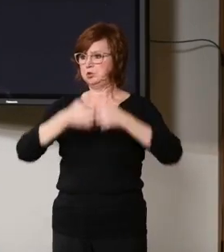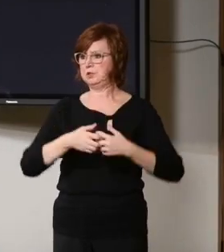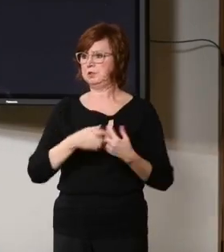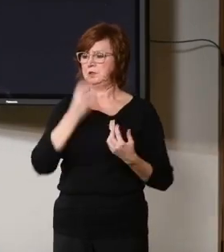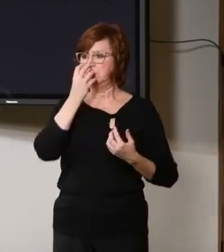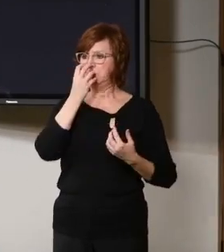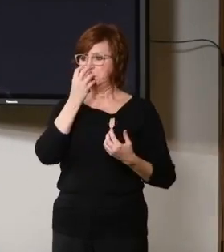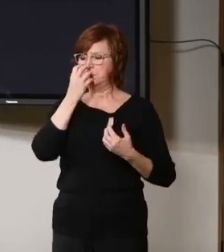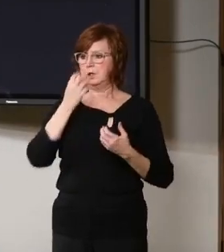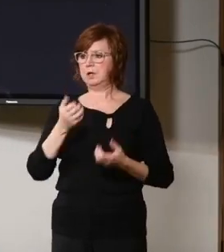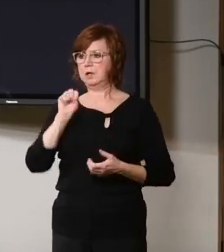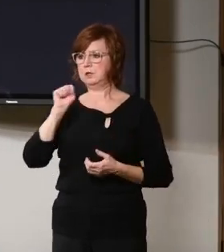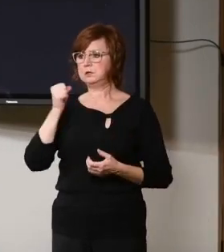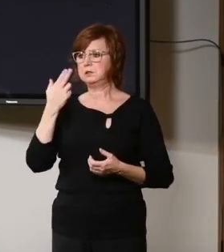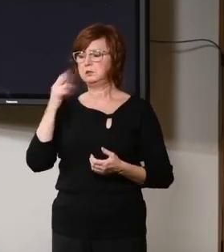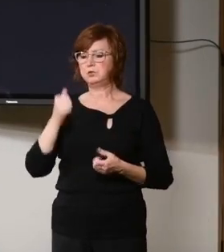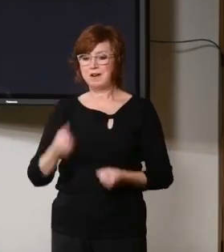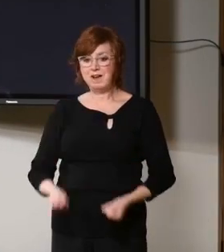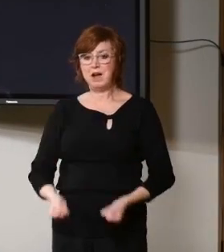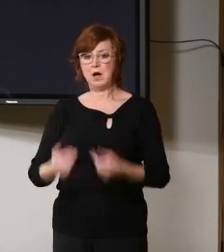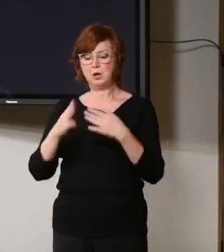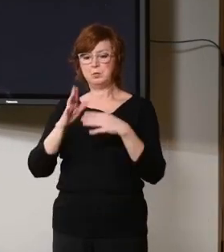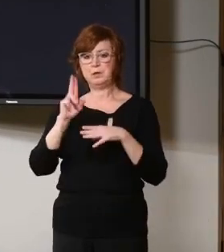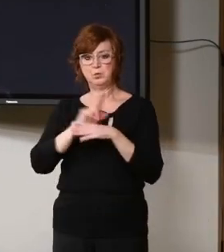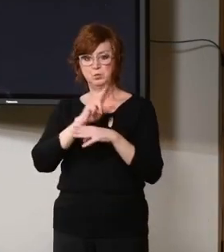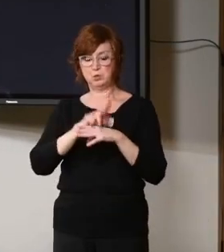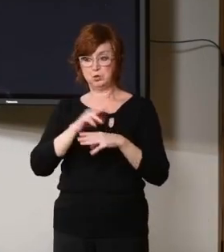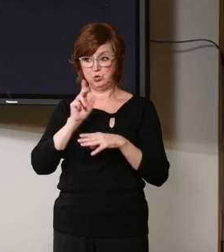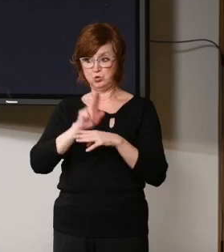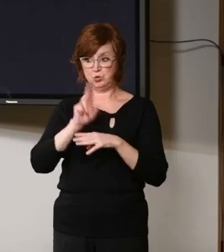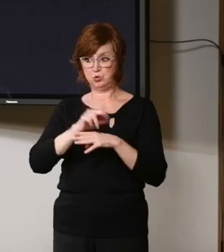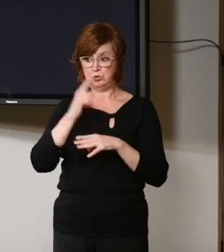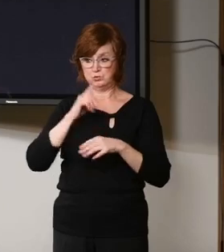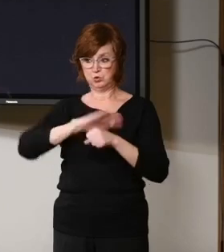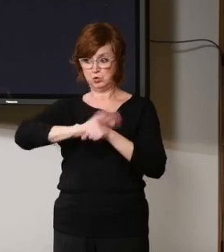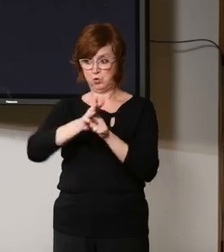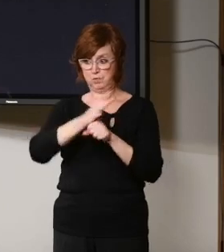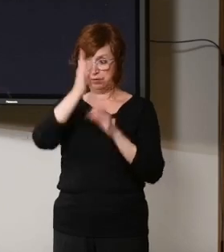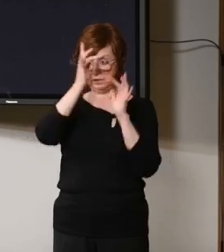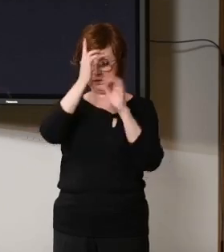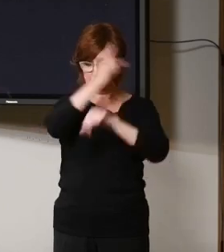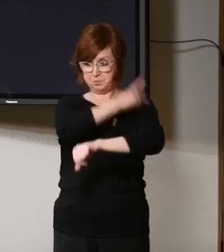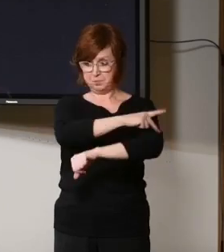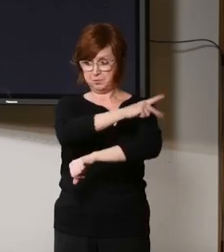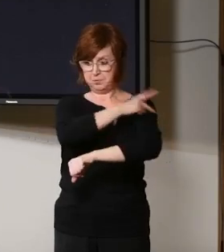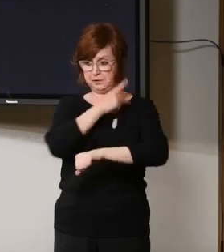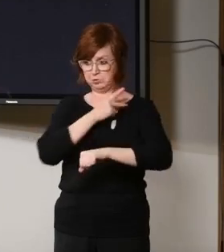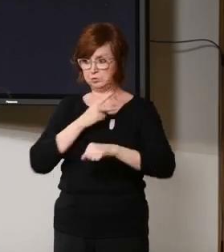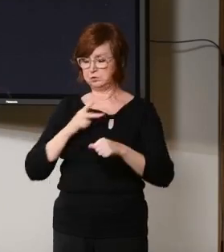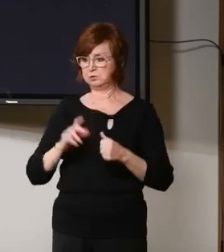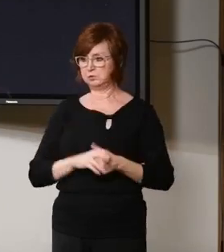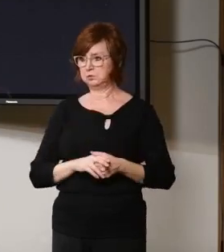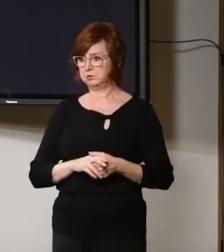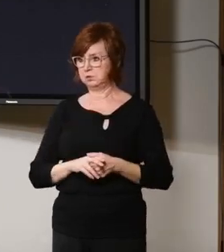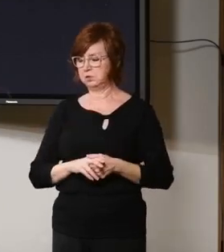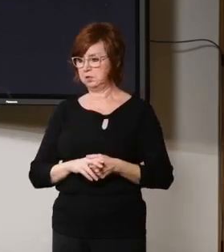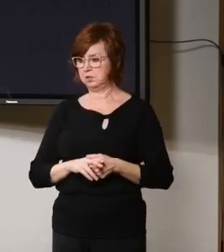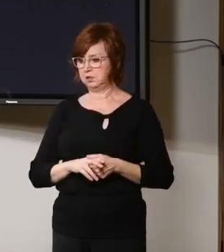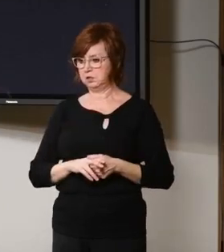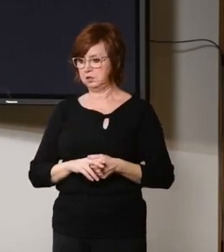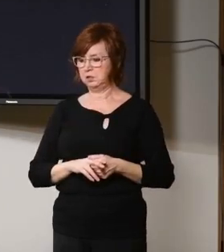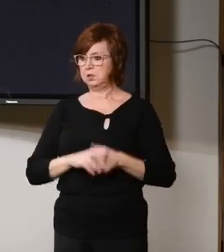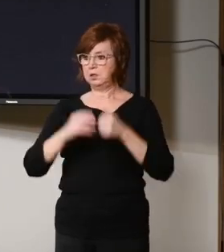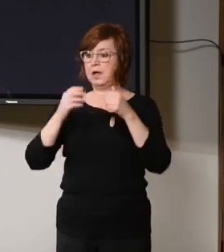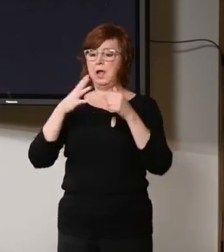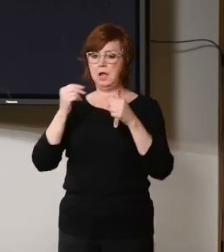many ventilators are currently being used in Saskatchewan of the ventilators we have, and how many are being used by COVID patients and